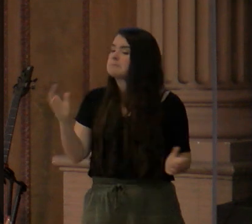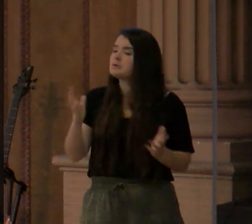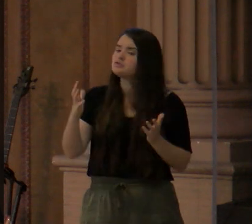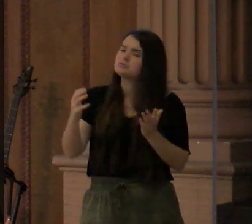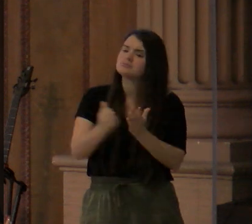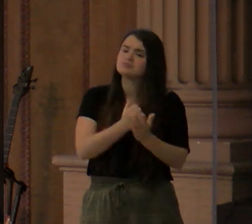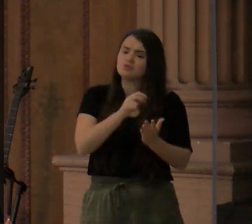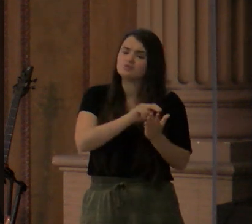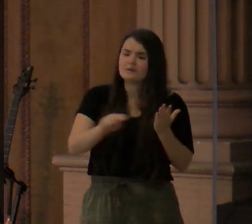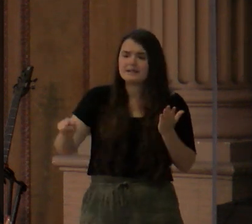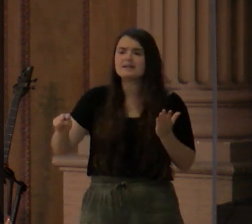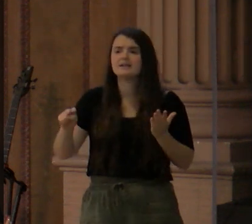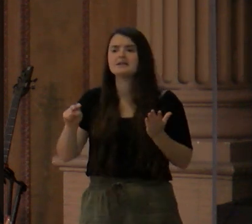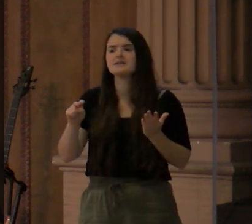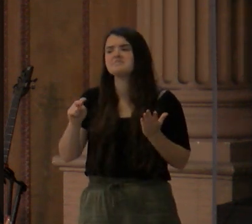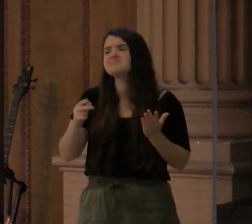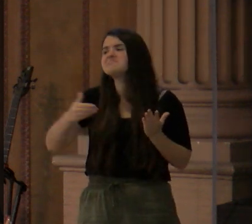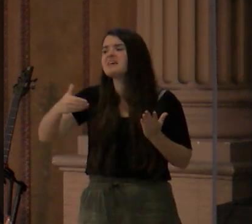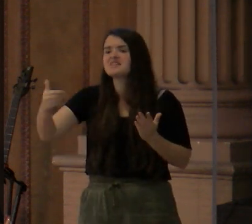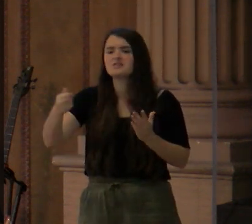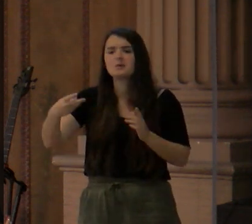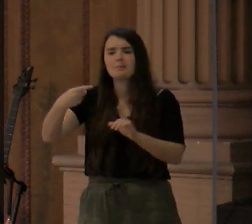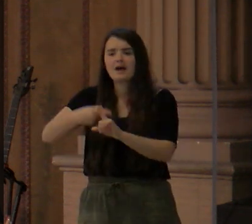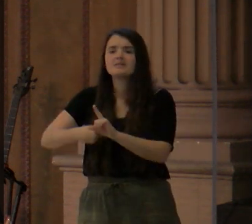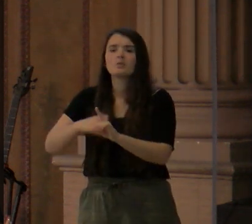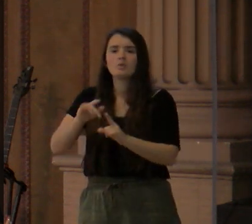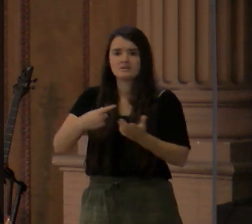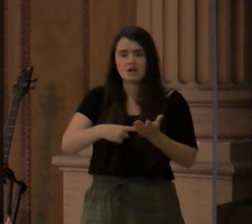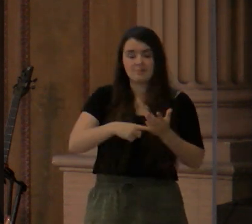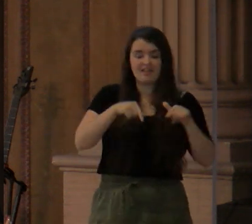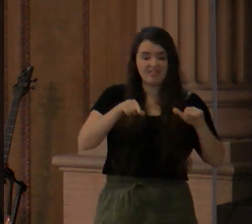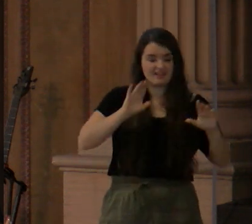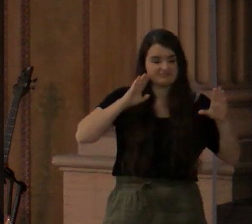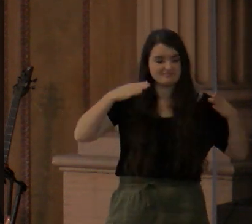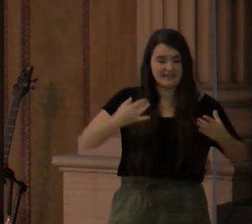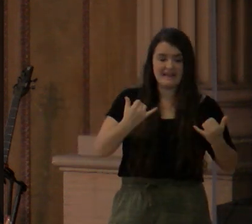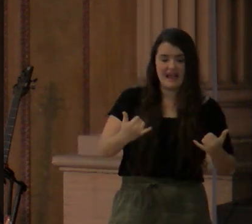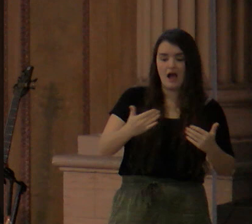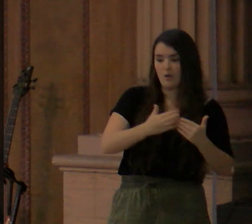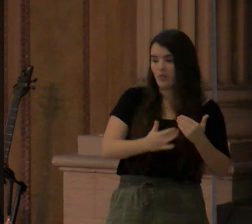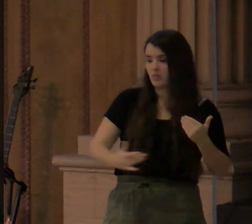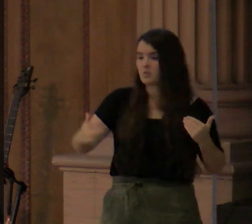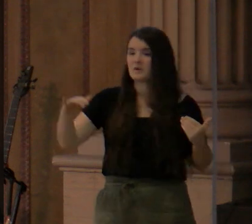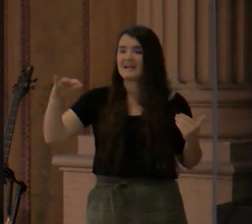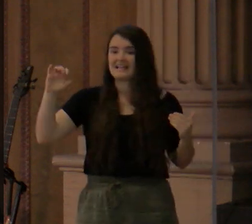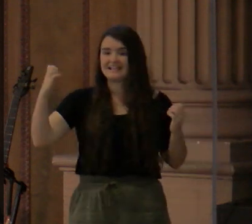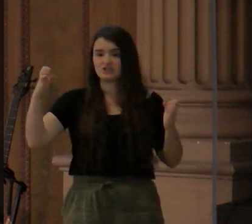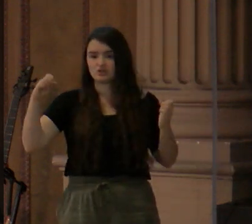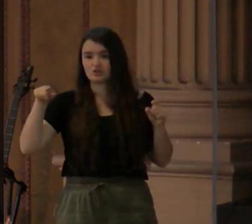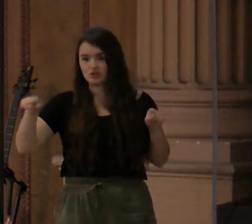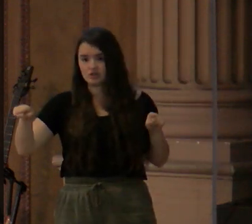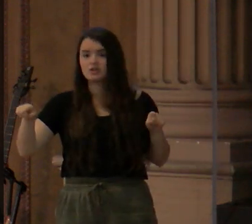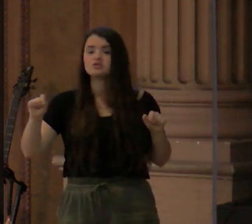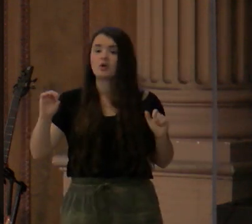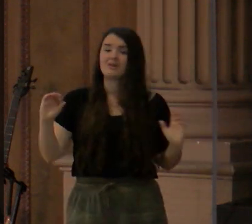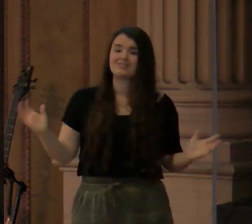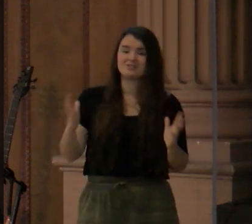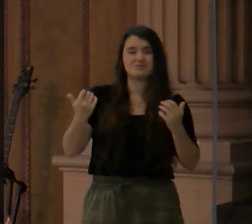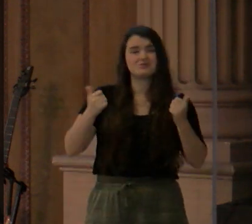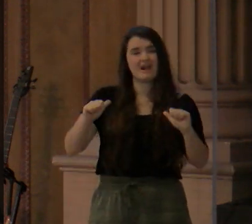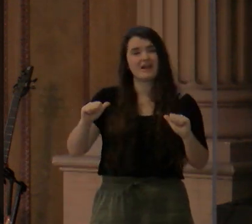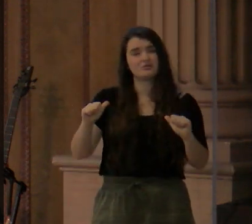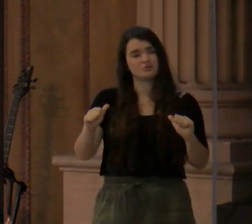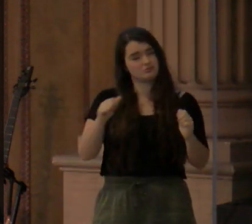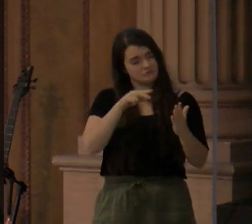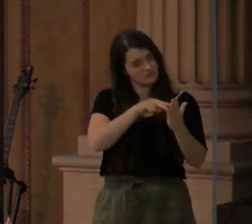the next few months as we kind of park in this sermon between now and Easter, I would encourage you as you read through to try to study,